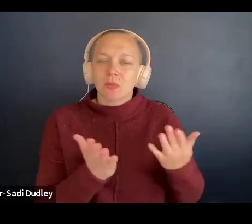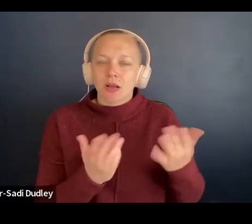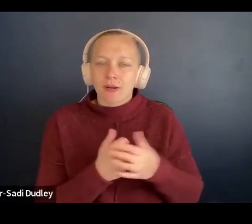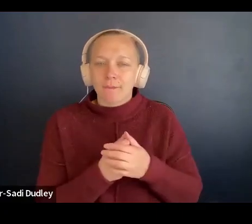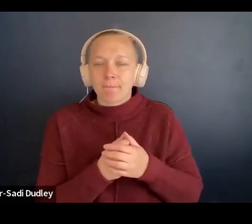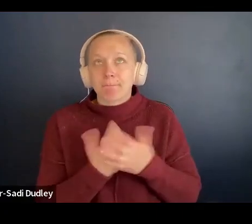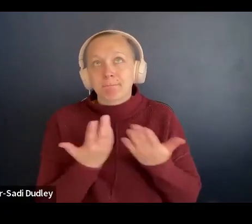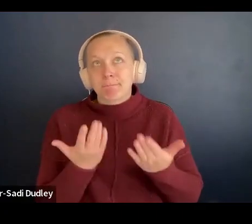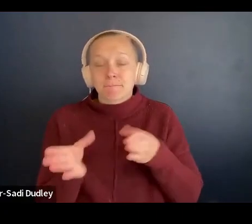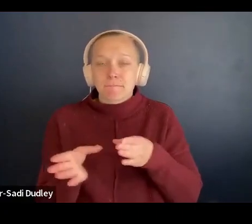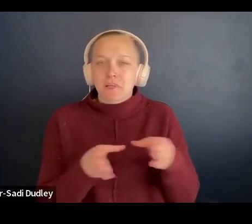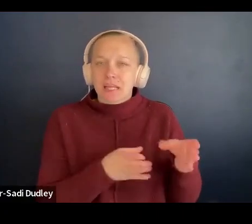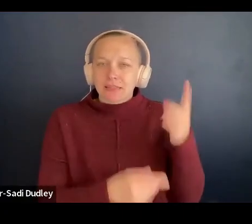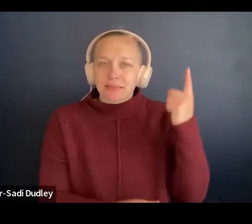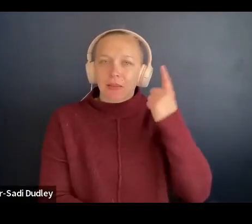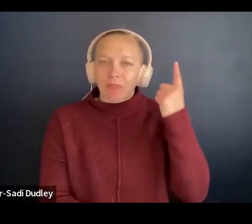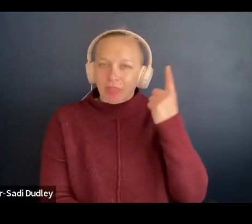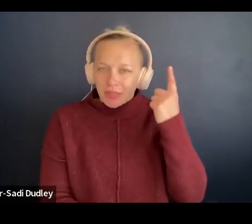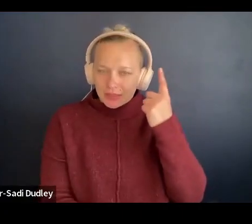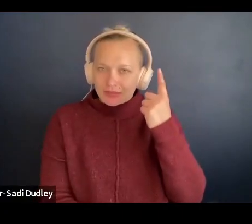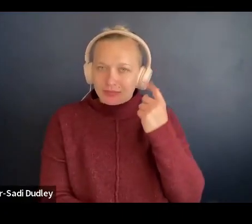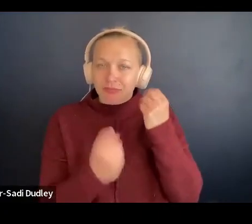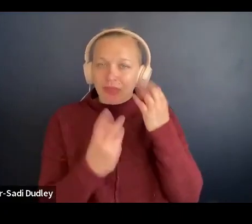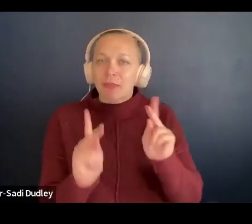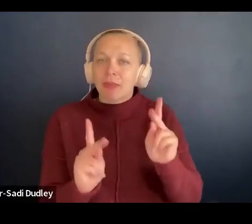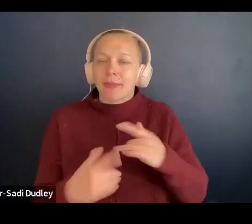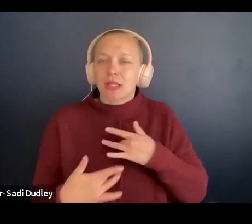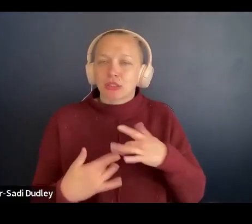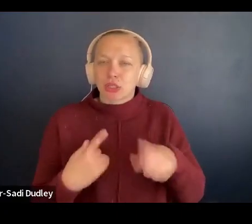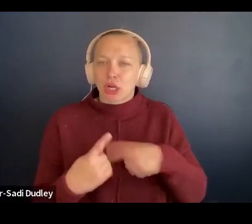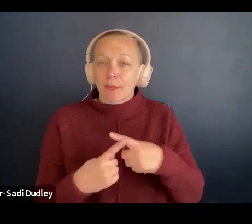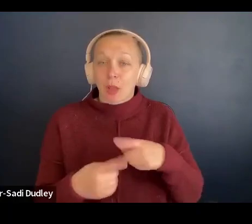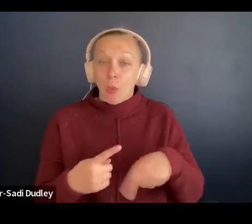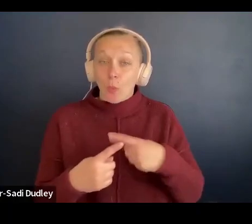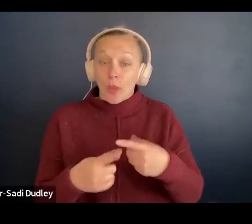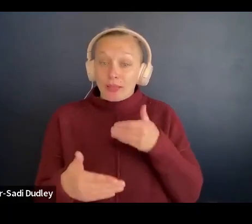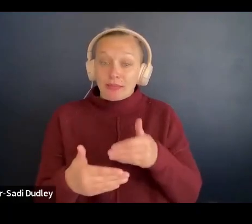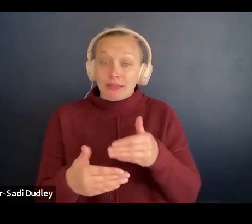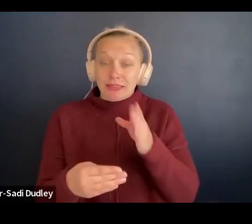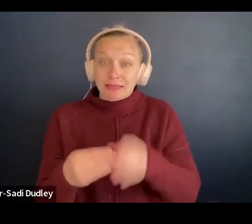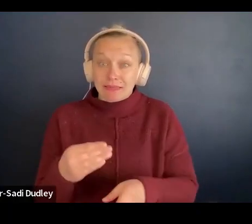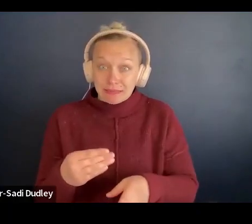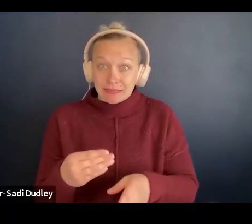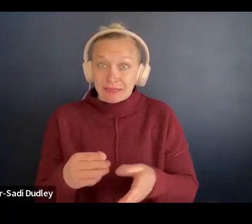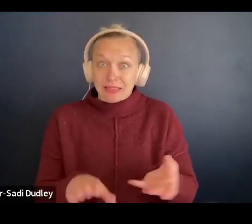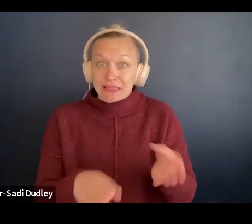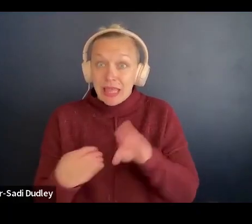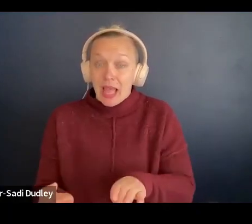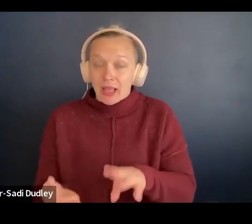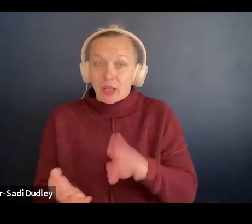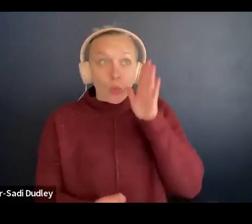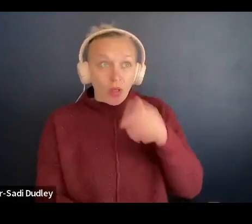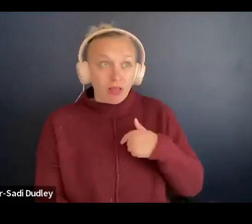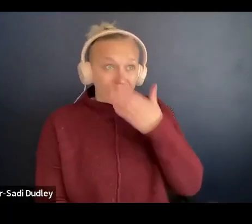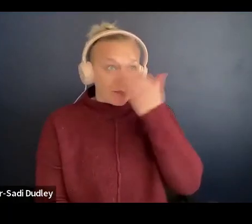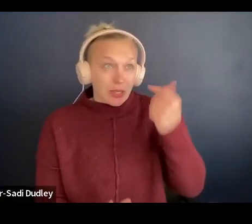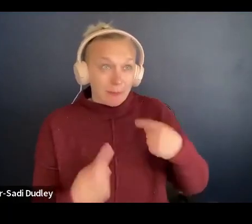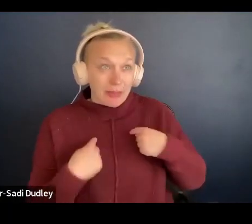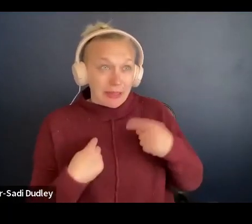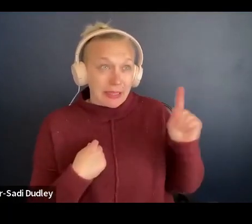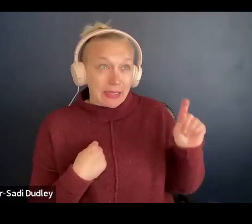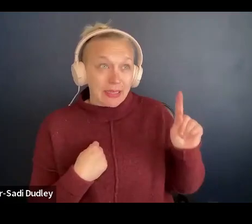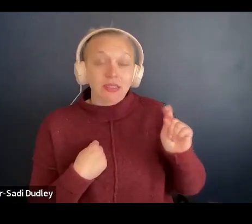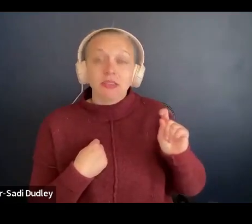maybe planning something. A lot of people's concern when they're dying is, will I be forgotten? And developing a